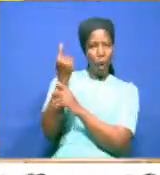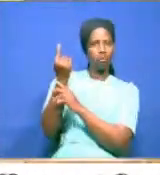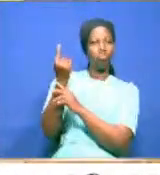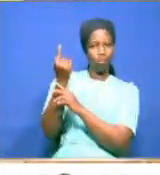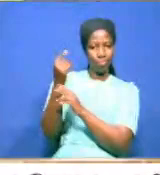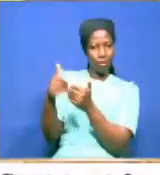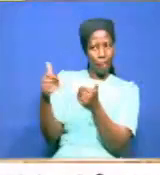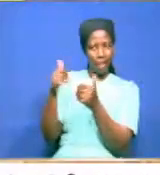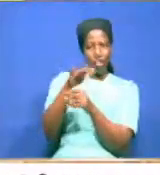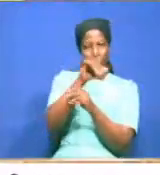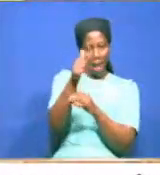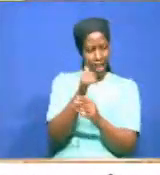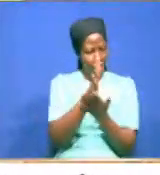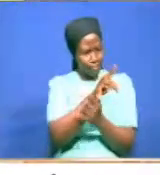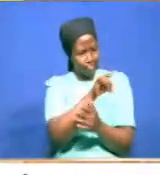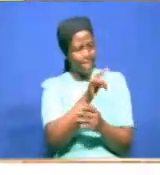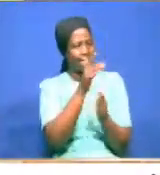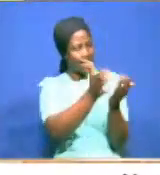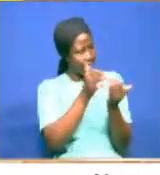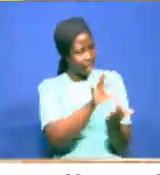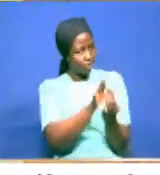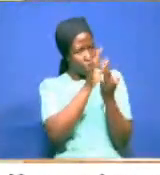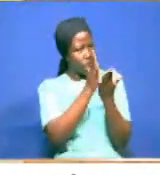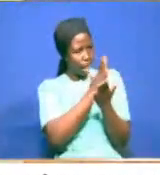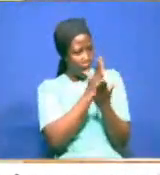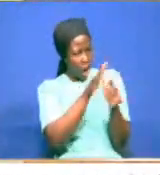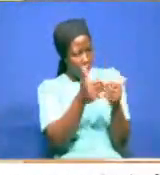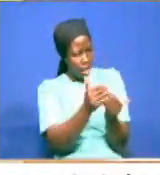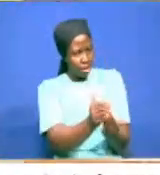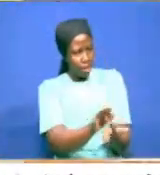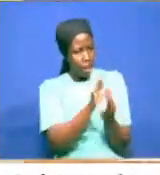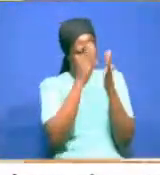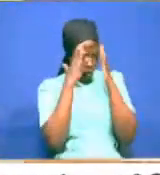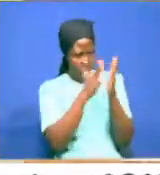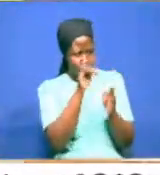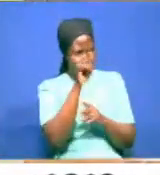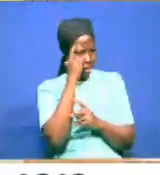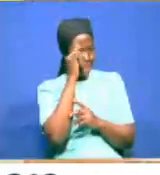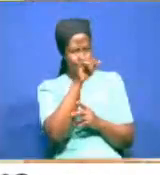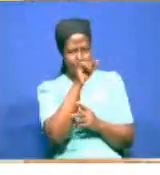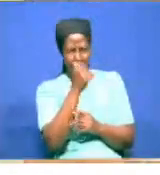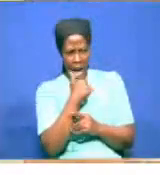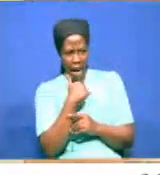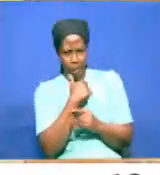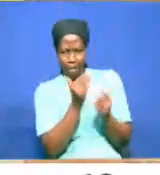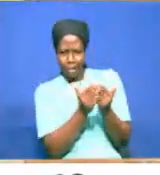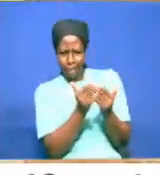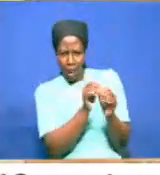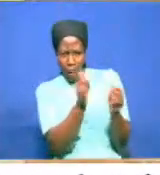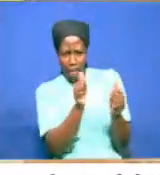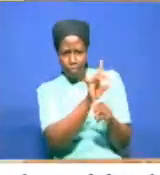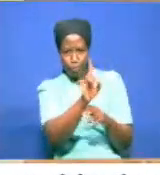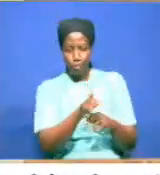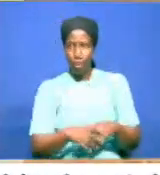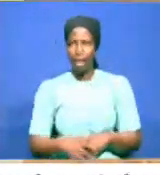special care or special attention. Do you think this has been factored in? Now, thank you for